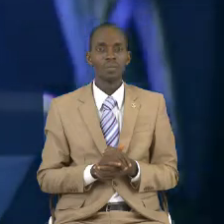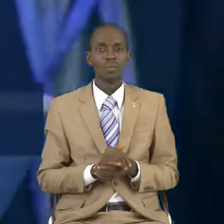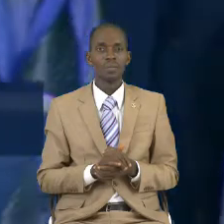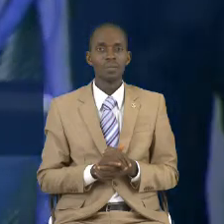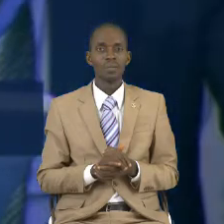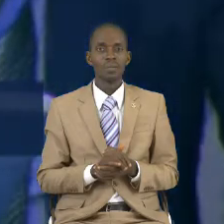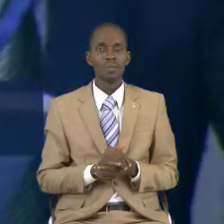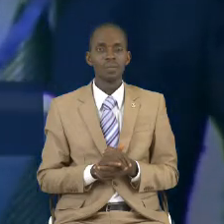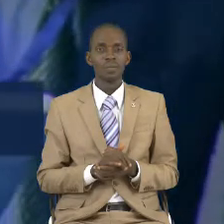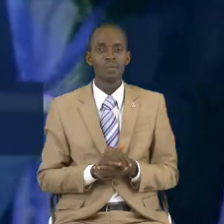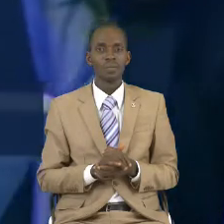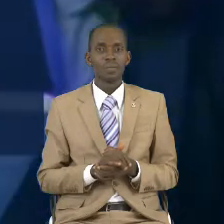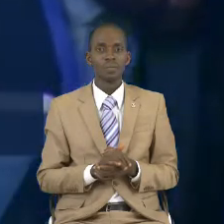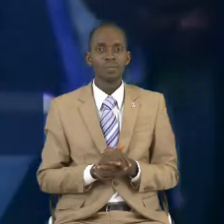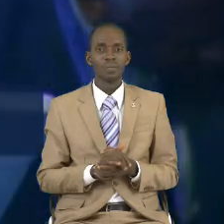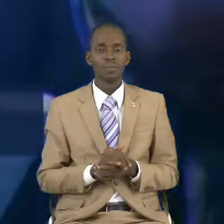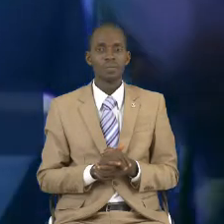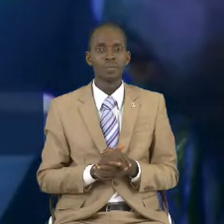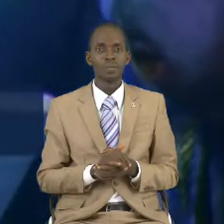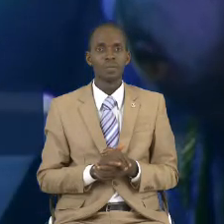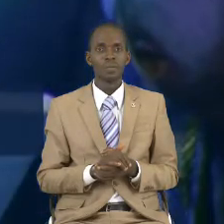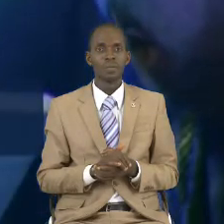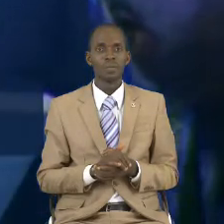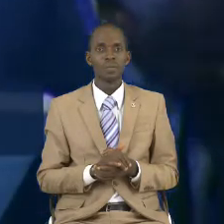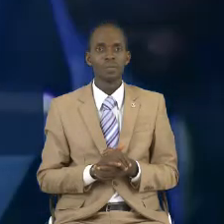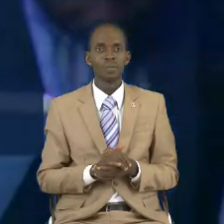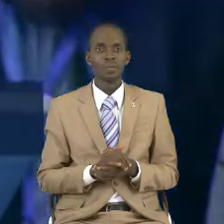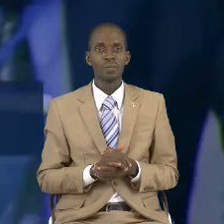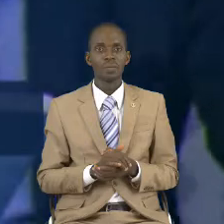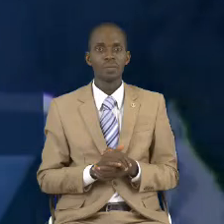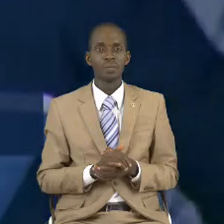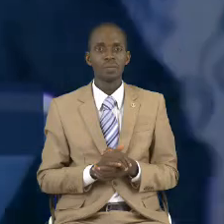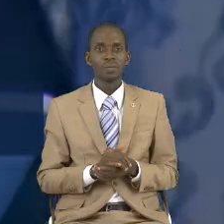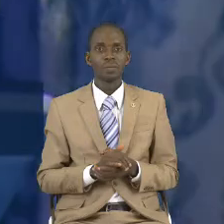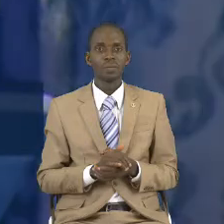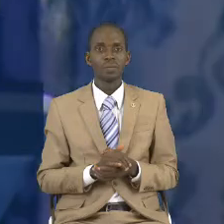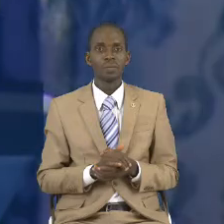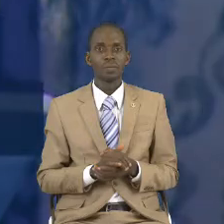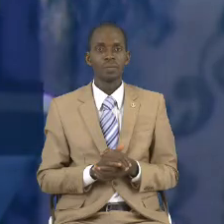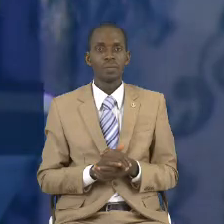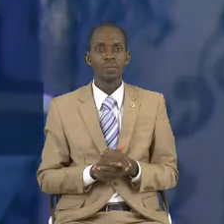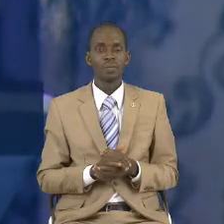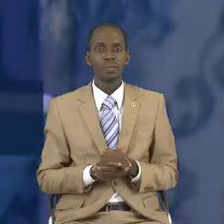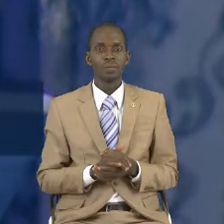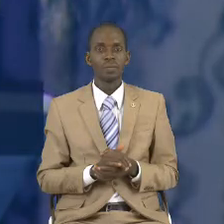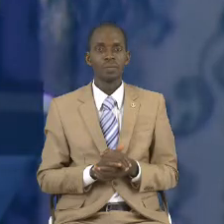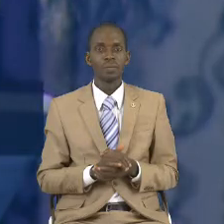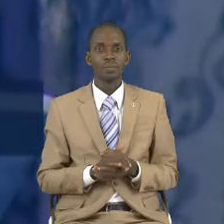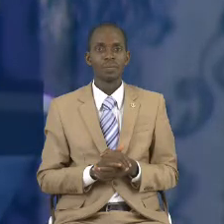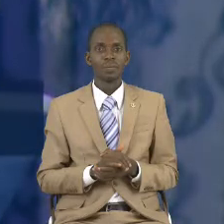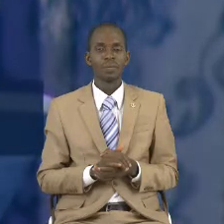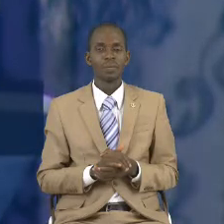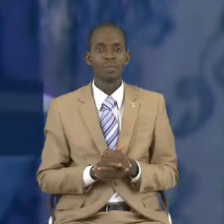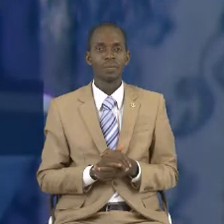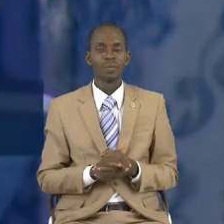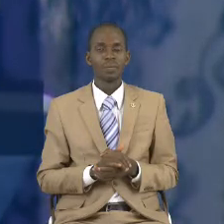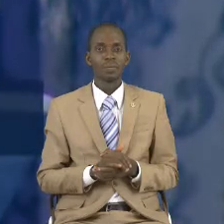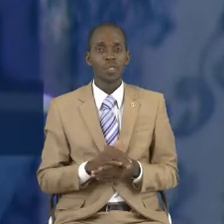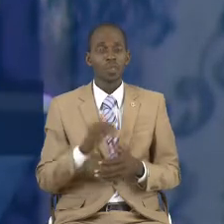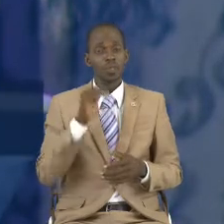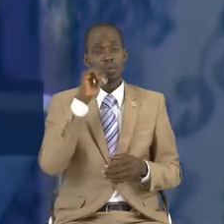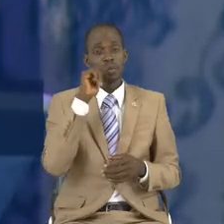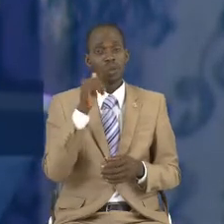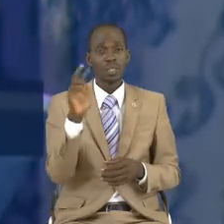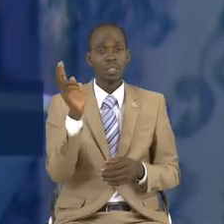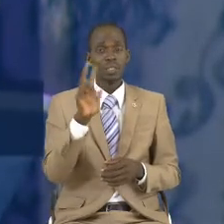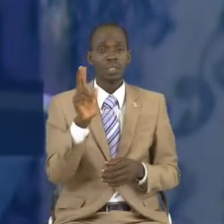just outside the gate there the cream colored building edwin hall 3 p.m tomorrow leave